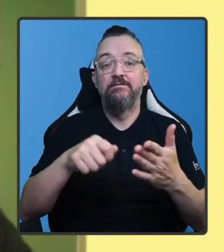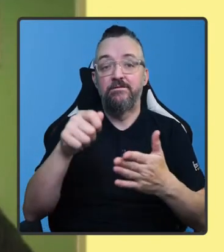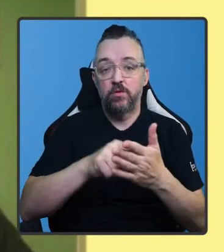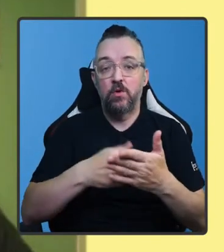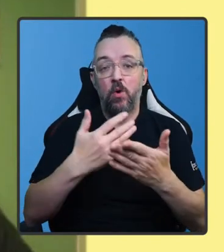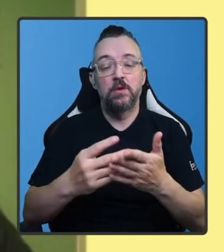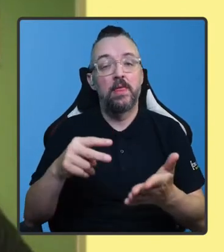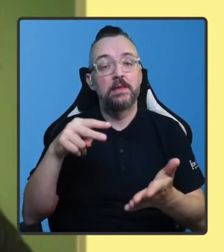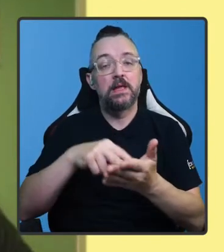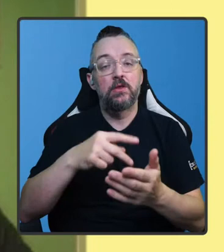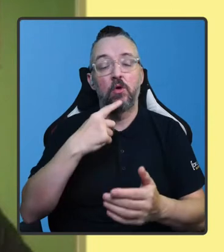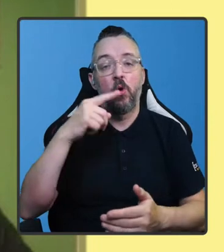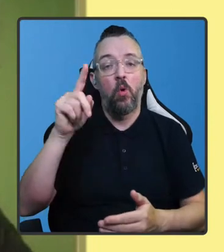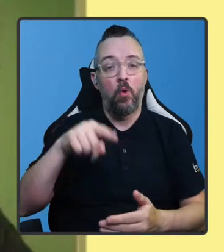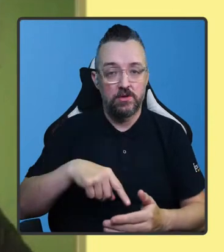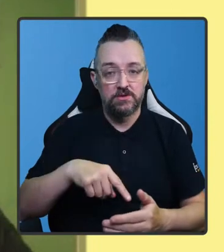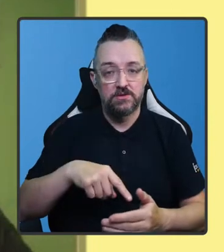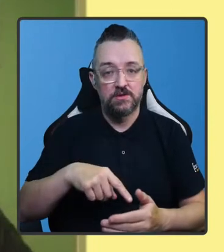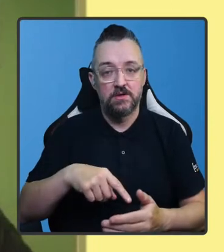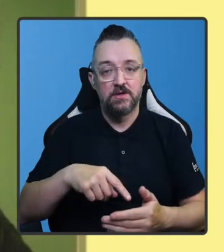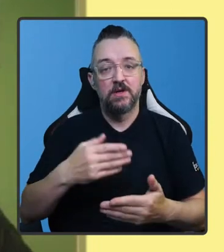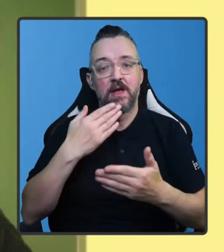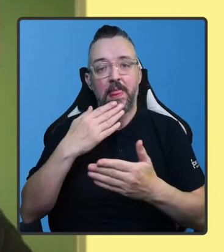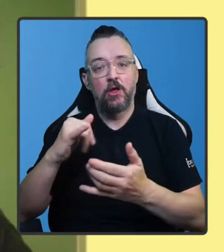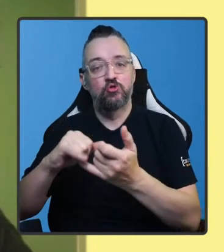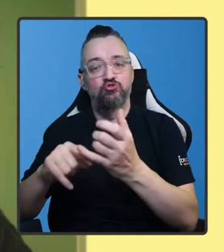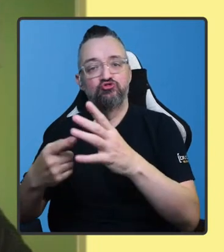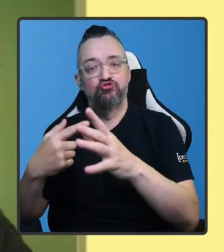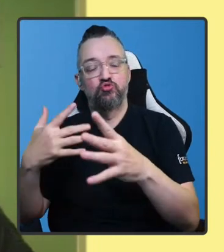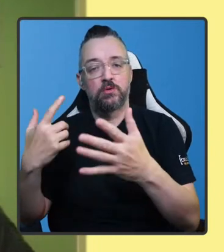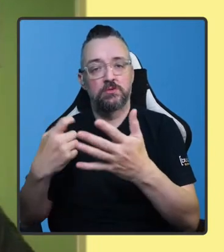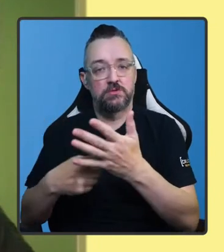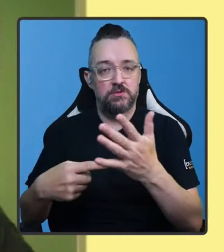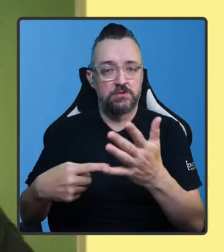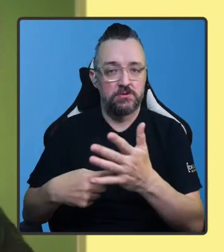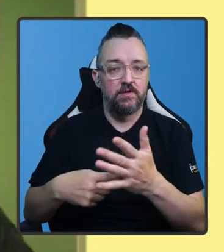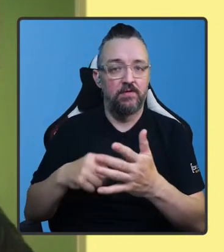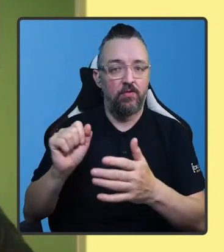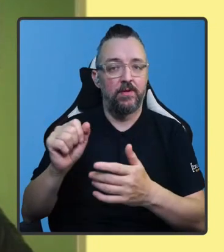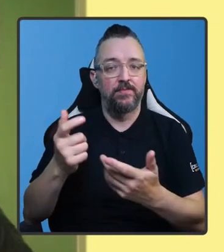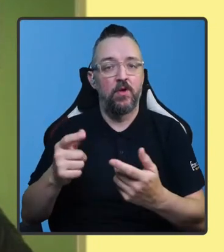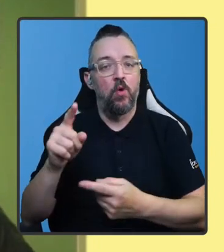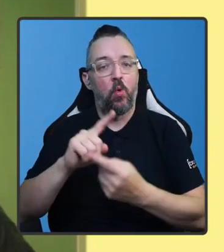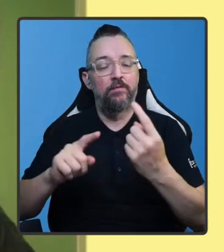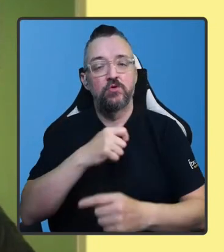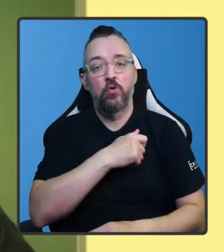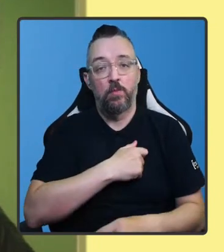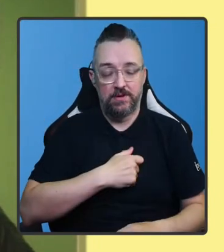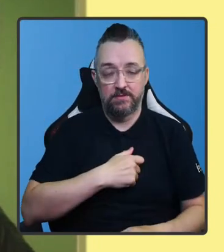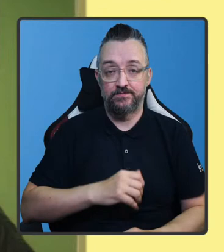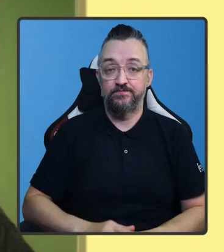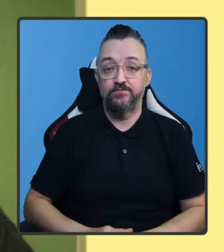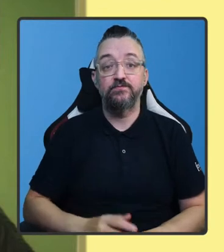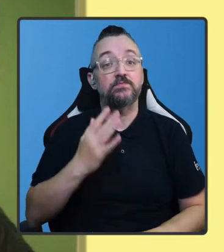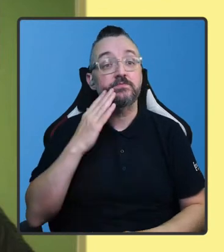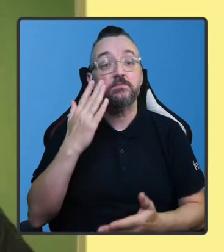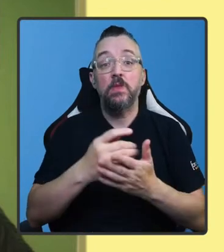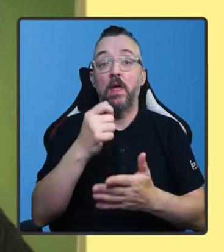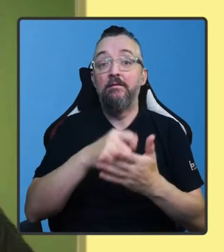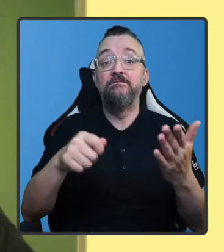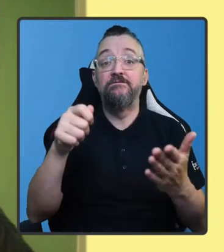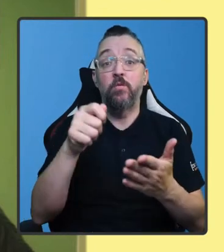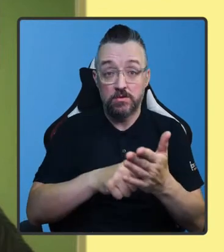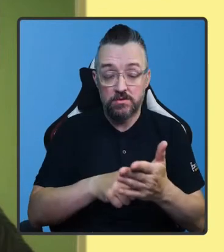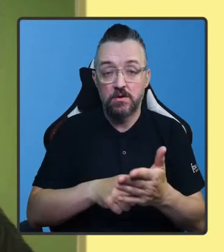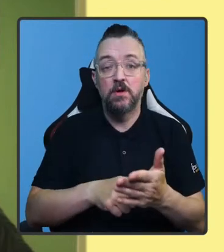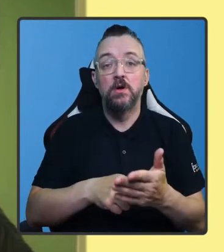standing orders, and thank you, Stuart, for the report of the Conferences Committee. Now, when we come to votes, you will see voting buttons appear